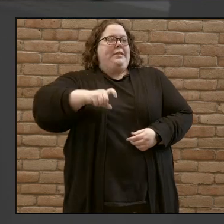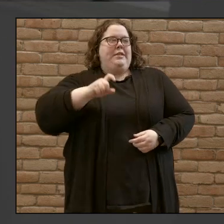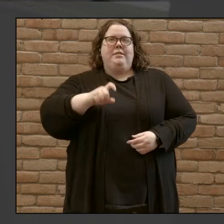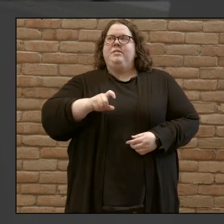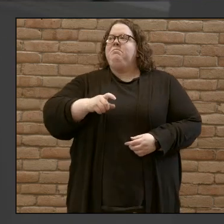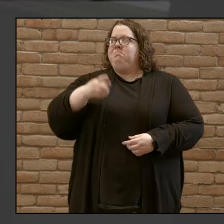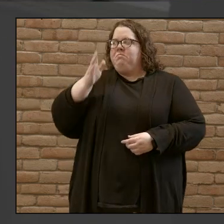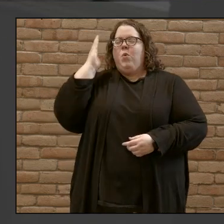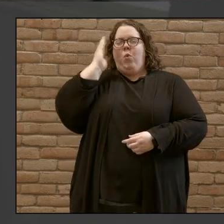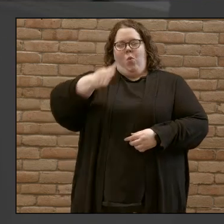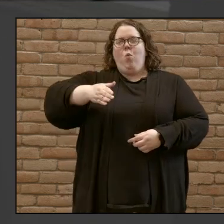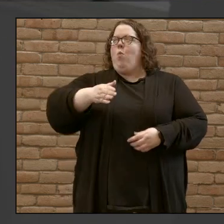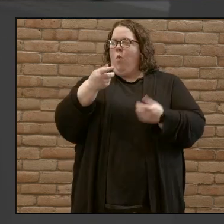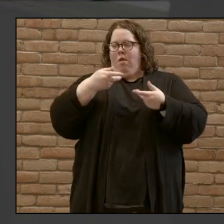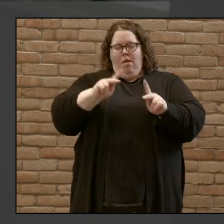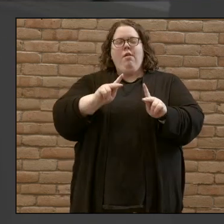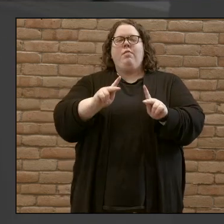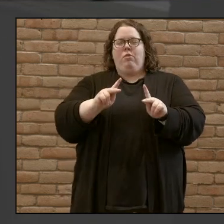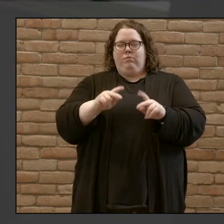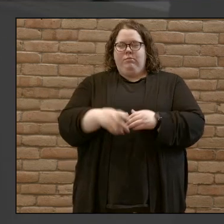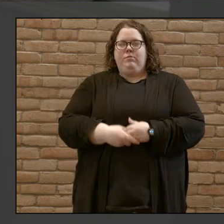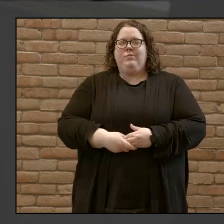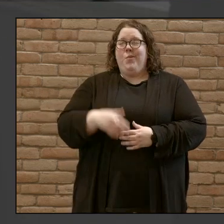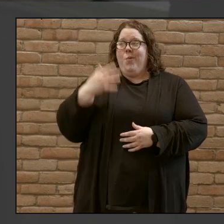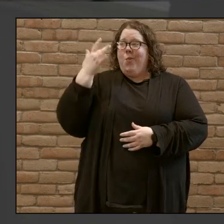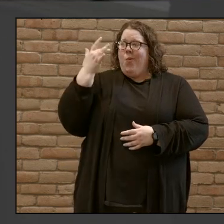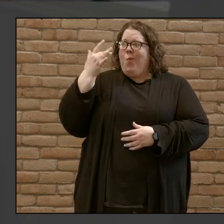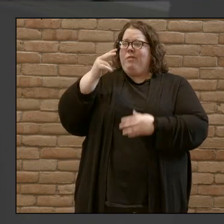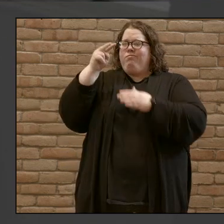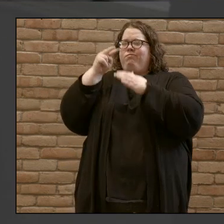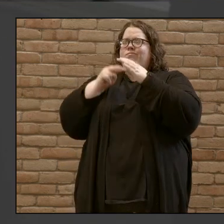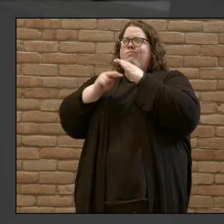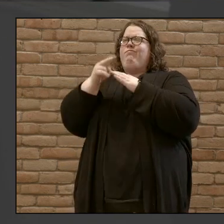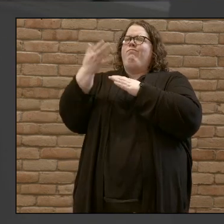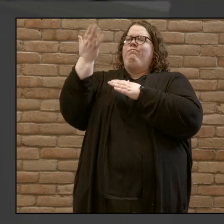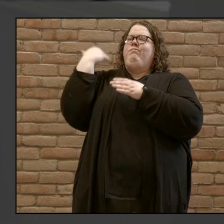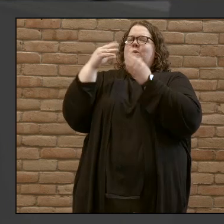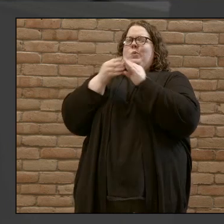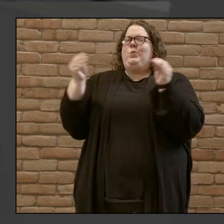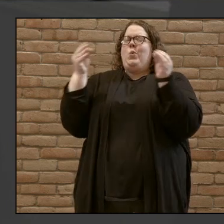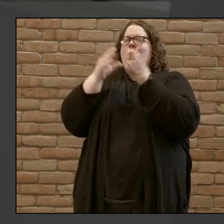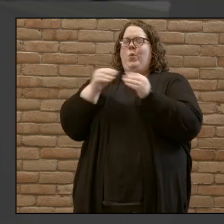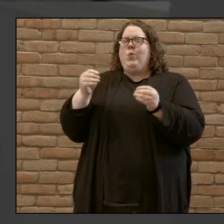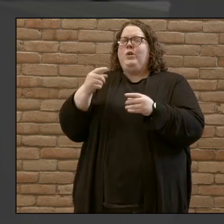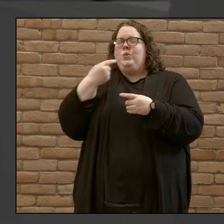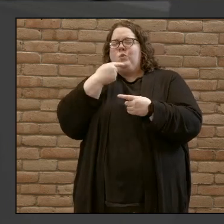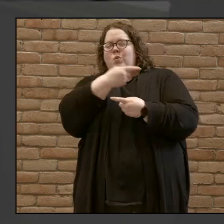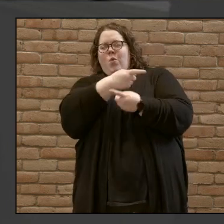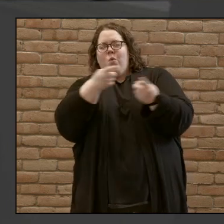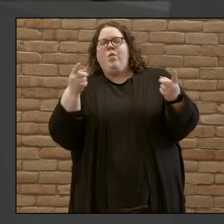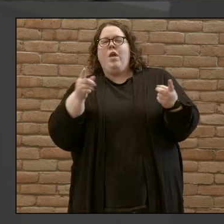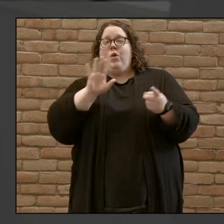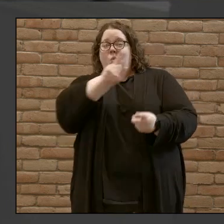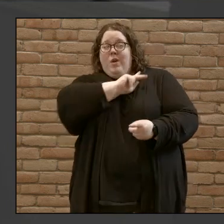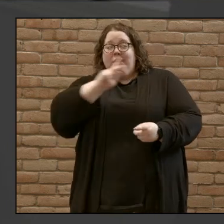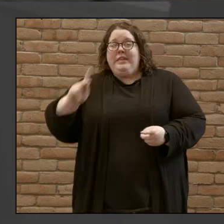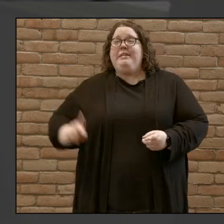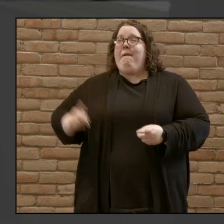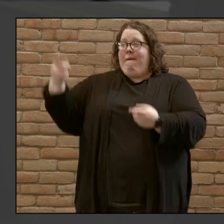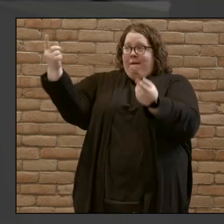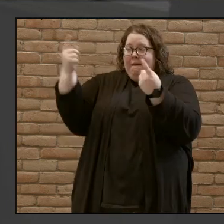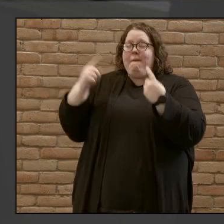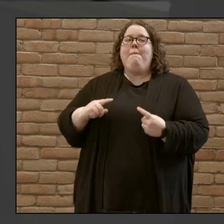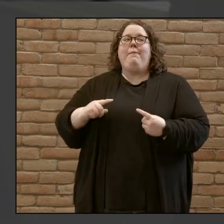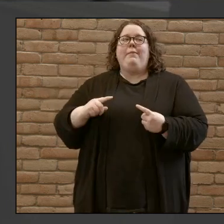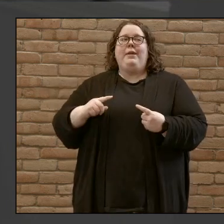the prophecy that said, "Tell the people of Jerusalem, look, your king is coming to you. He is humble, riding